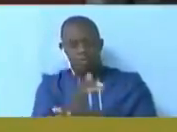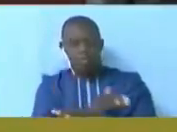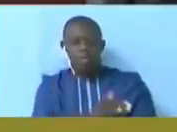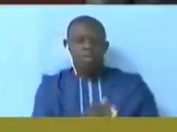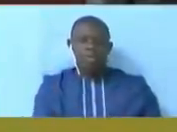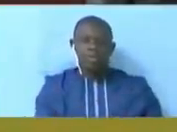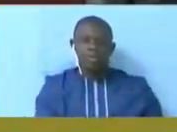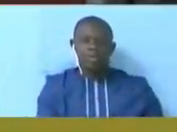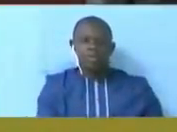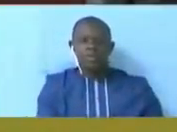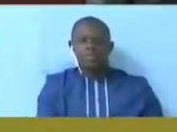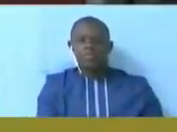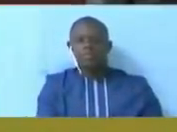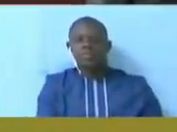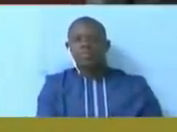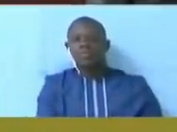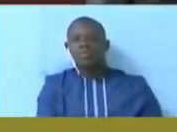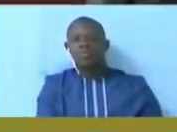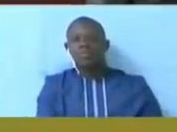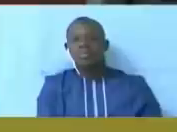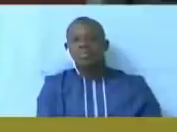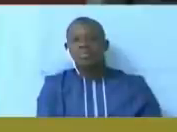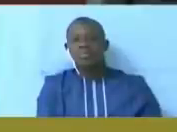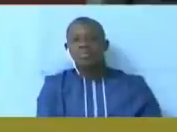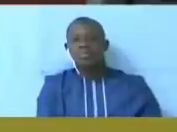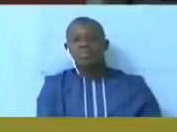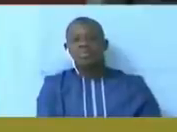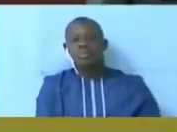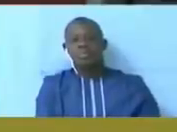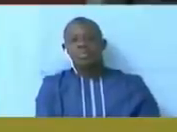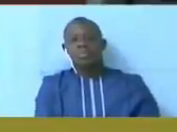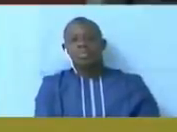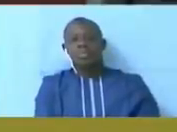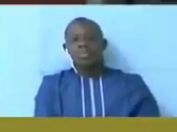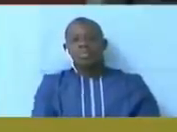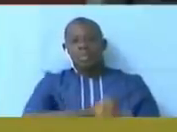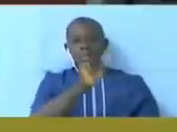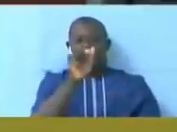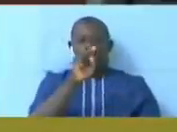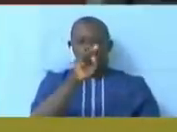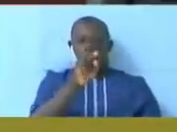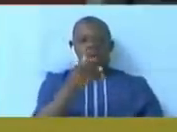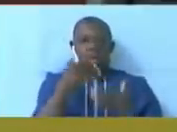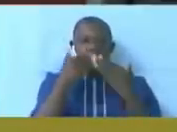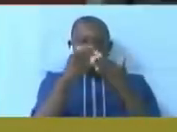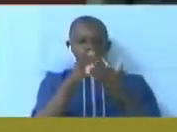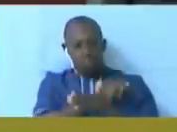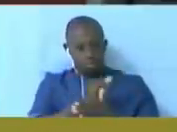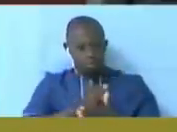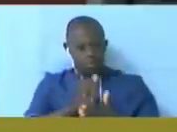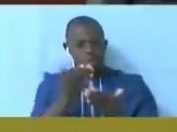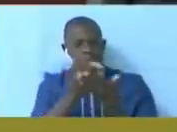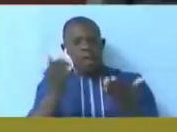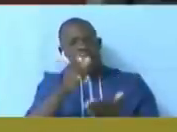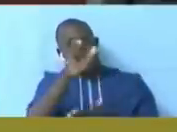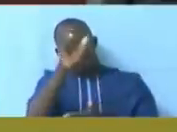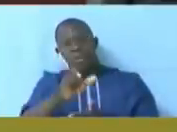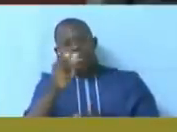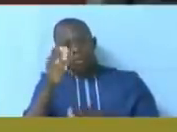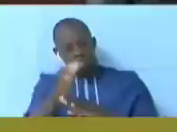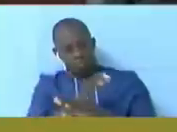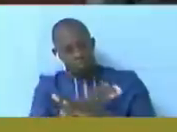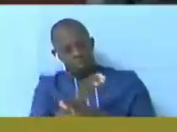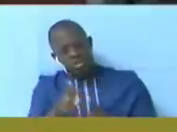ko wote. And you've told us why he was persecuted in relation to the Ghanaians. Anu ya fanya lako dalilo me asabu